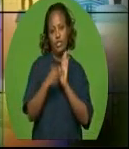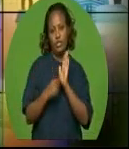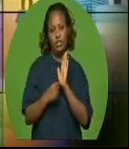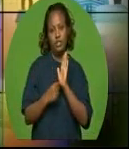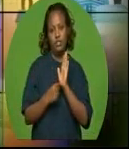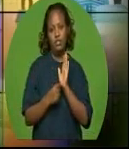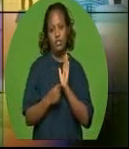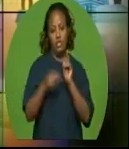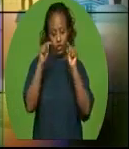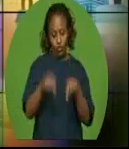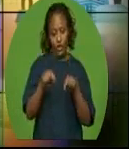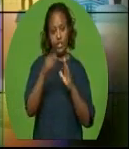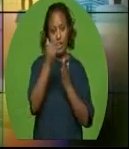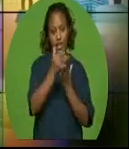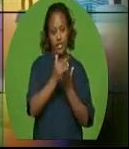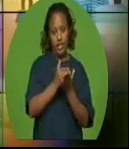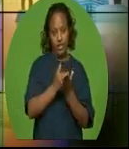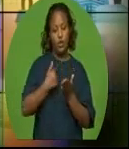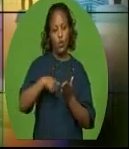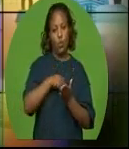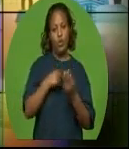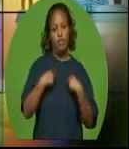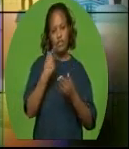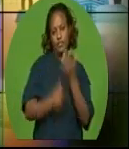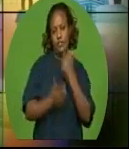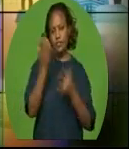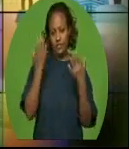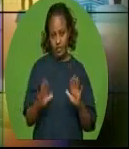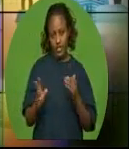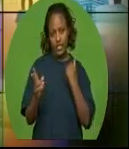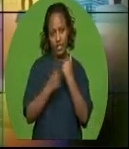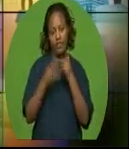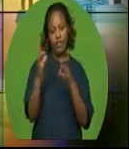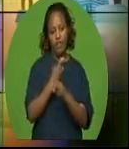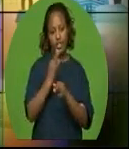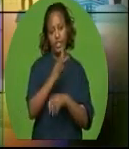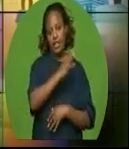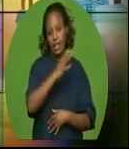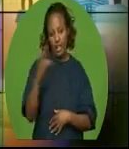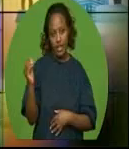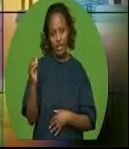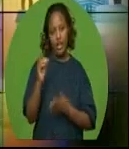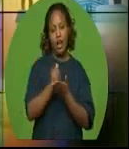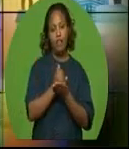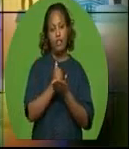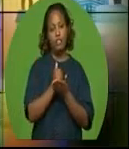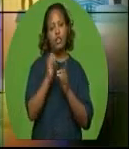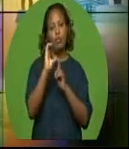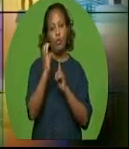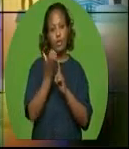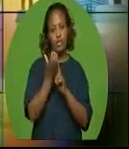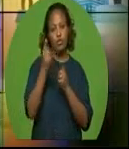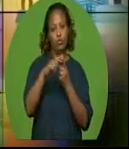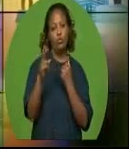main points. In today's lesson, we have discussed the saving function and the